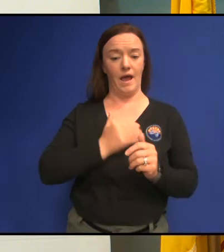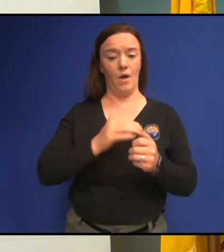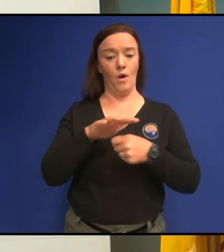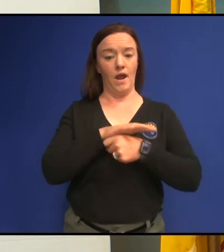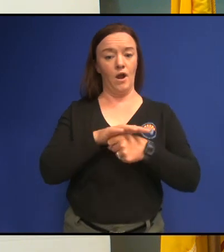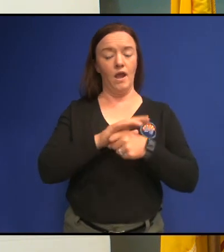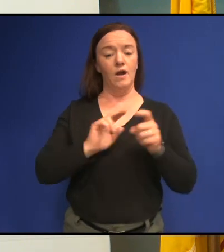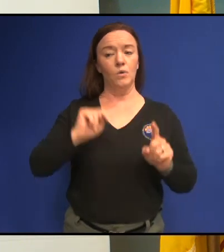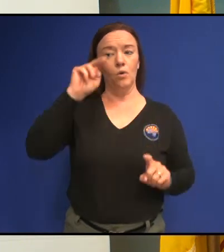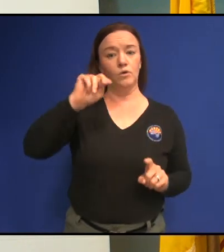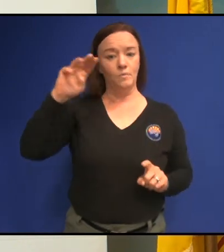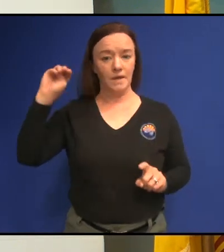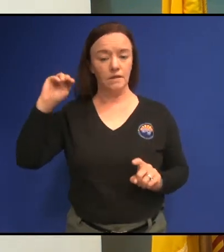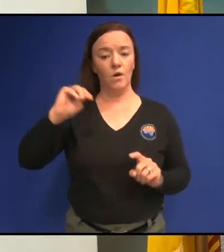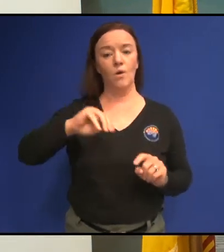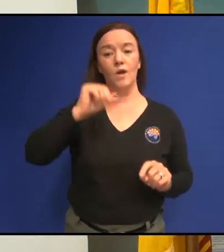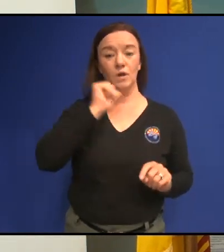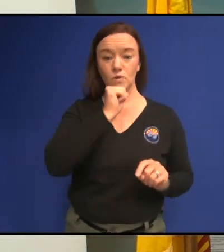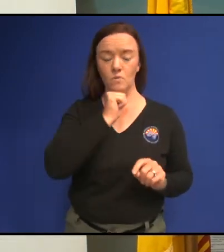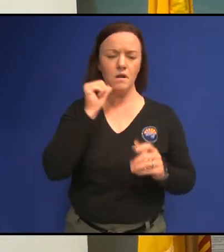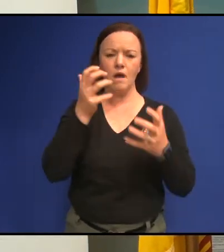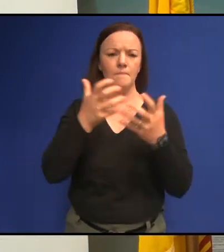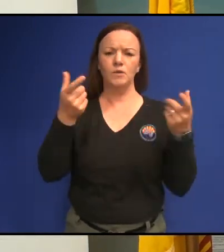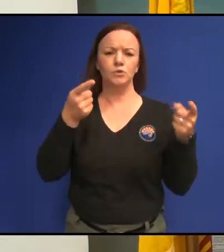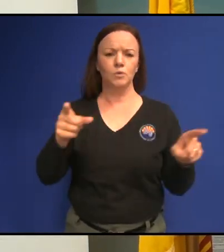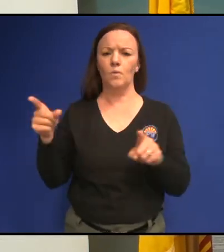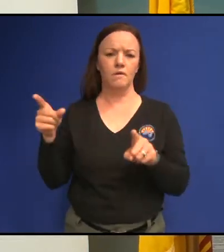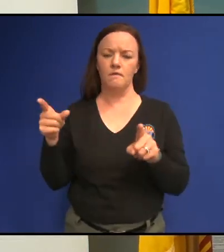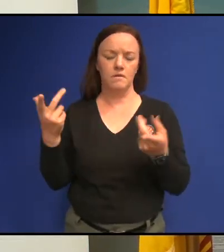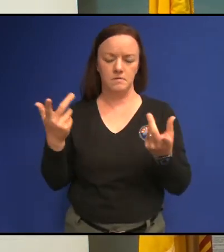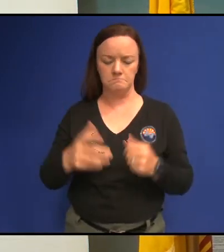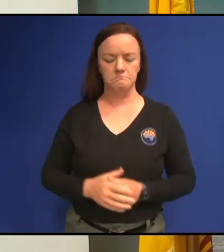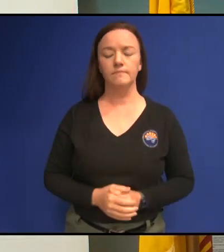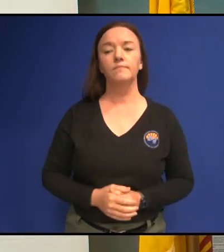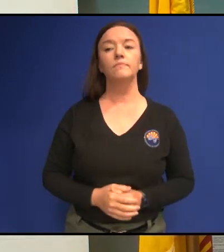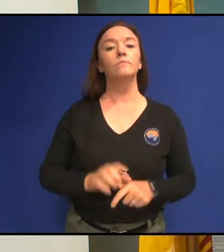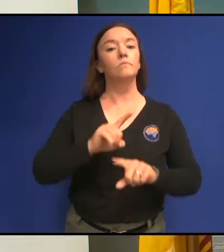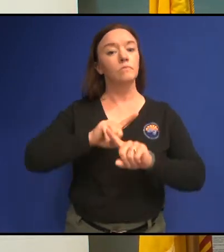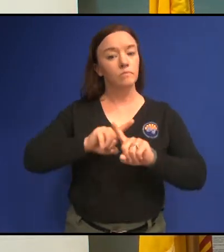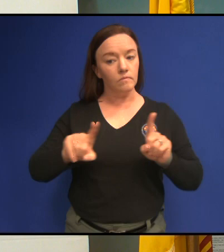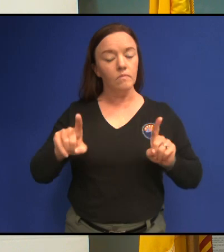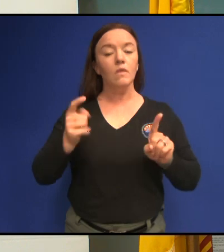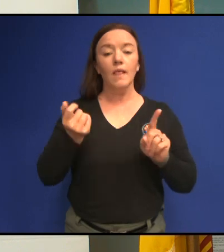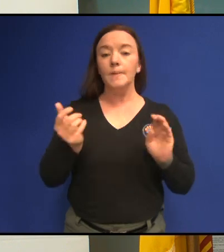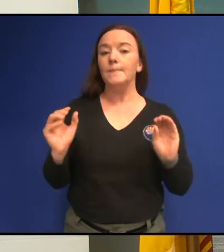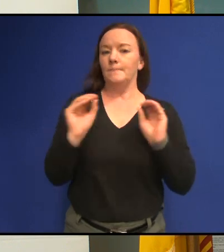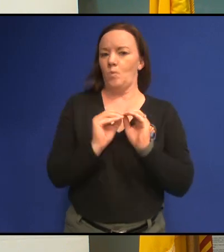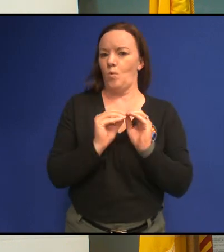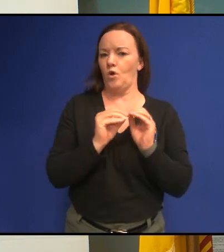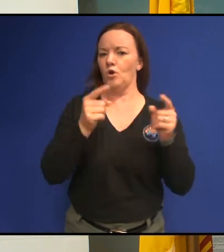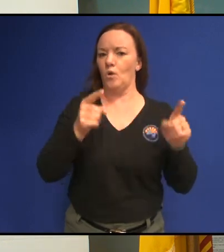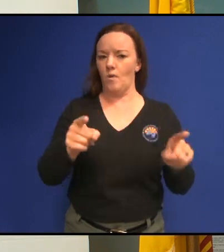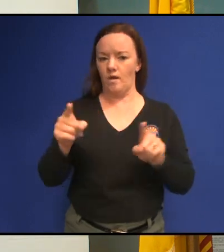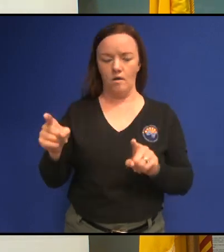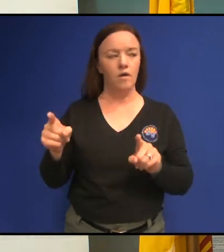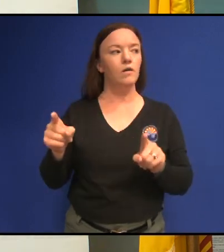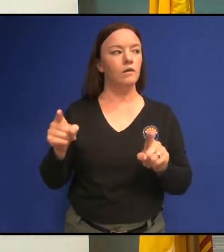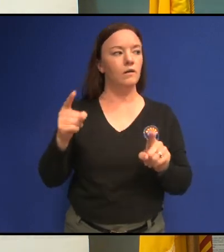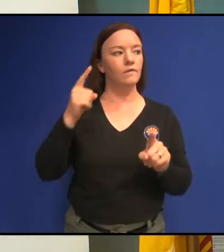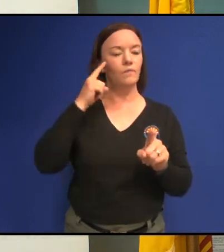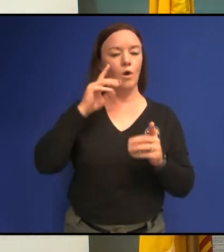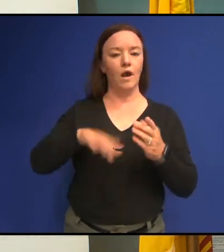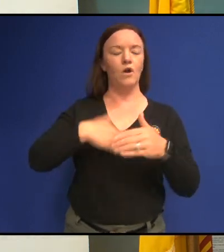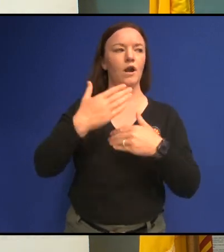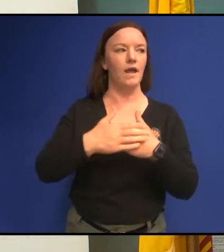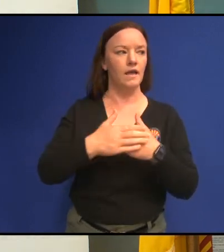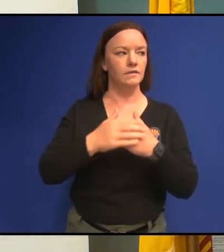northern New Mexico and Arizona, not much going on at all. But there is indeed a little bit more going on. If we go into our next